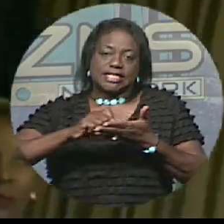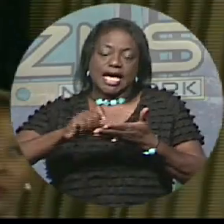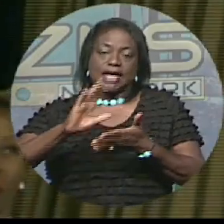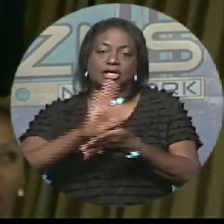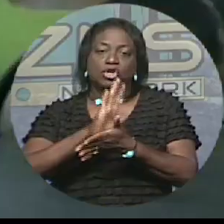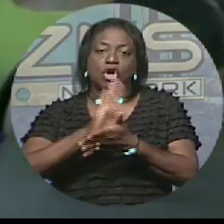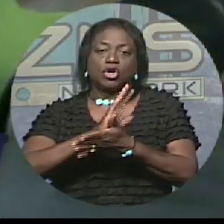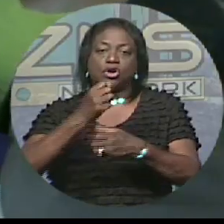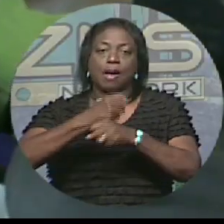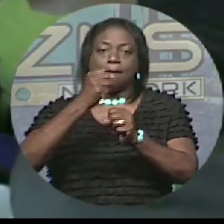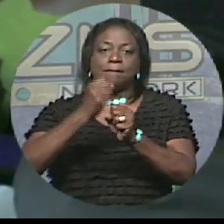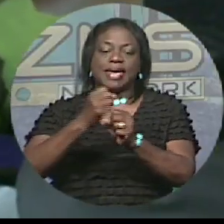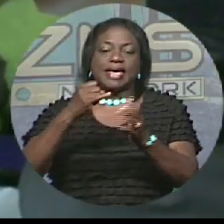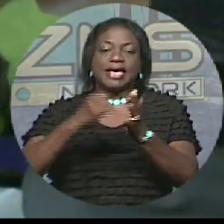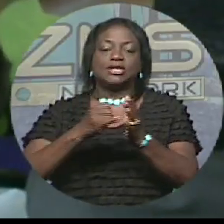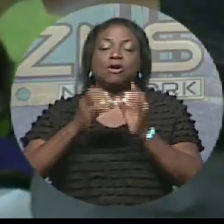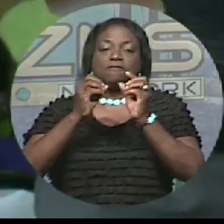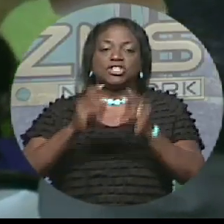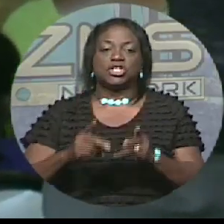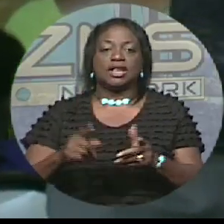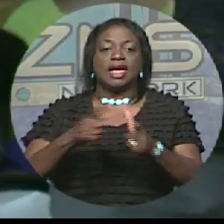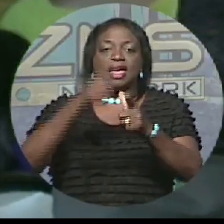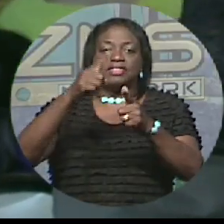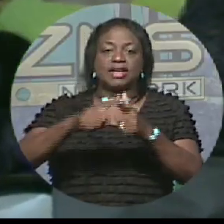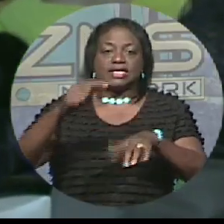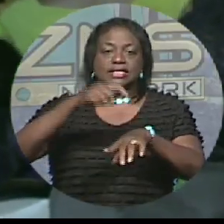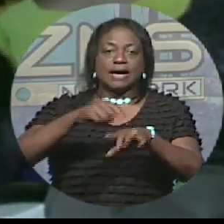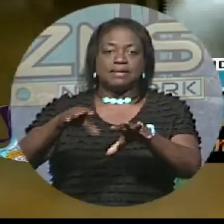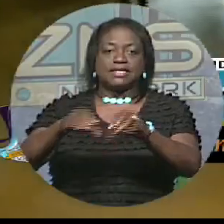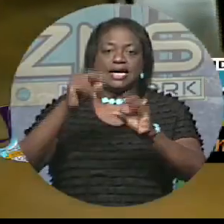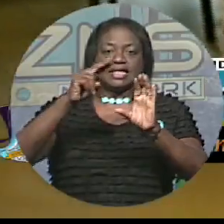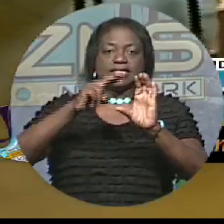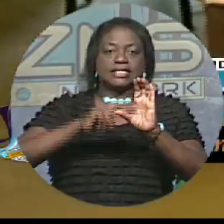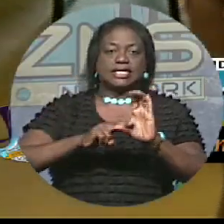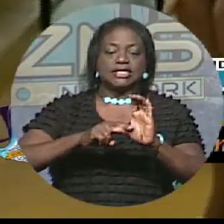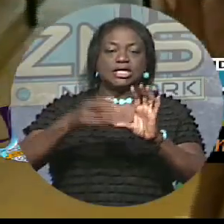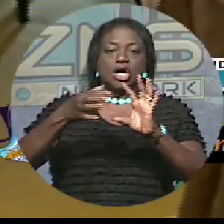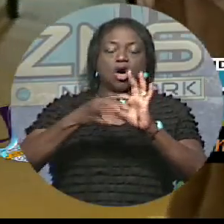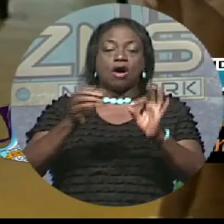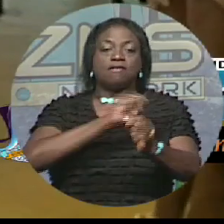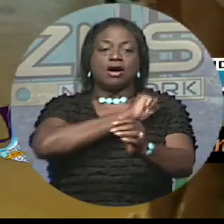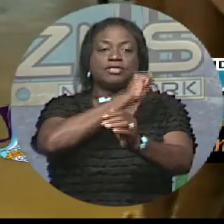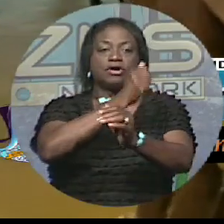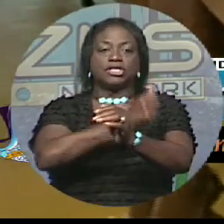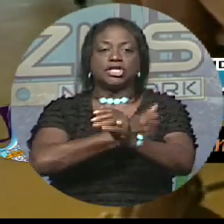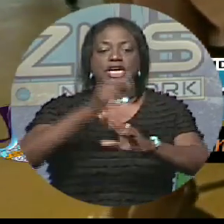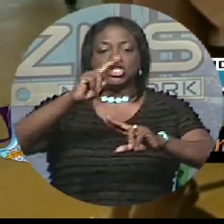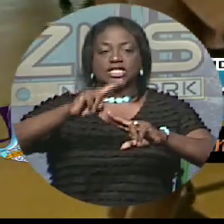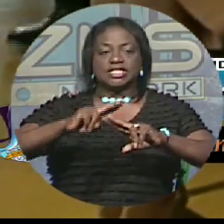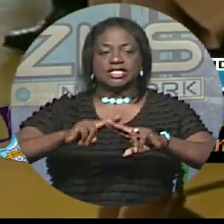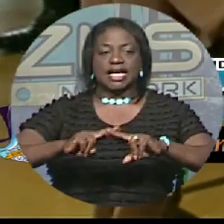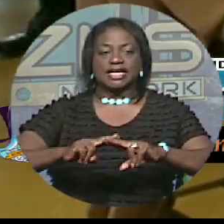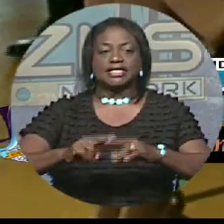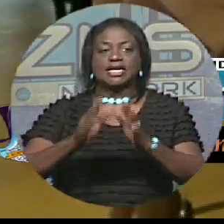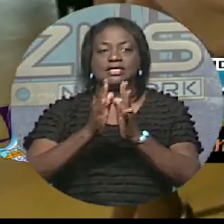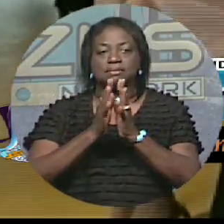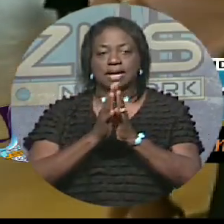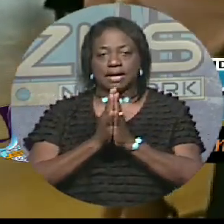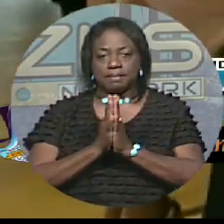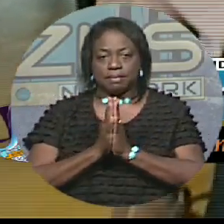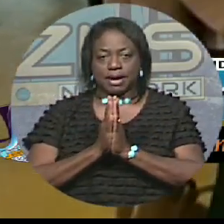official. Then it was time to take the seat of authority. As she sat, she folded her hands together, likened to that of a